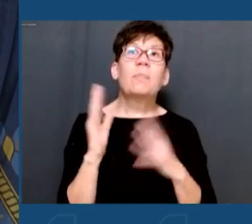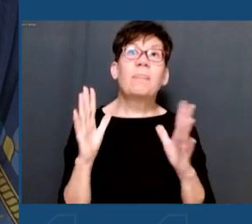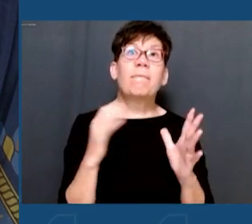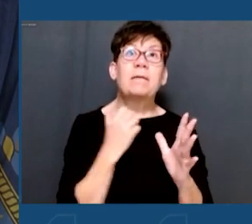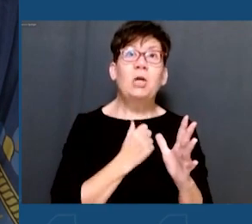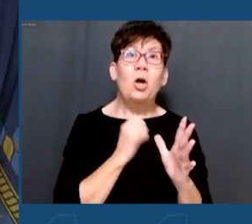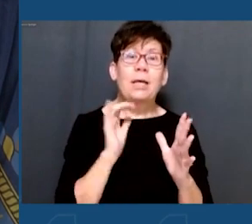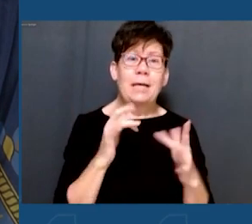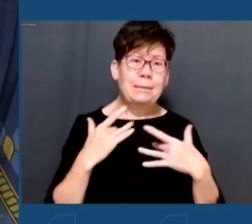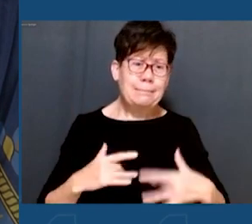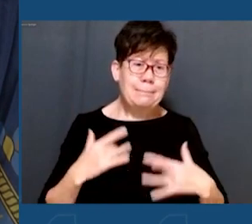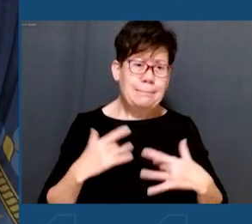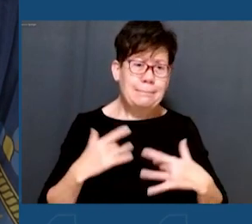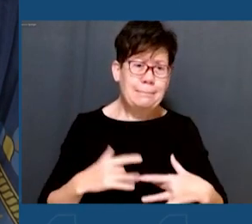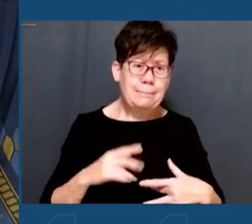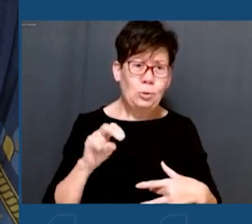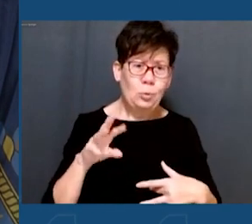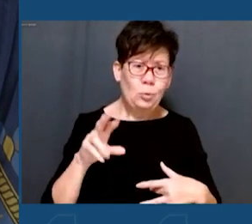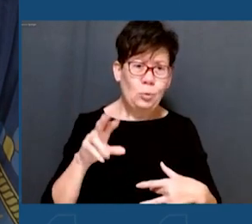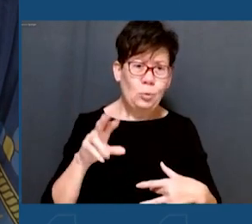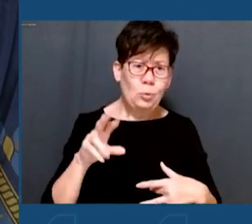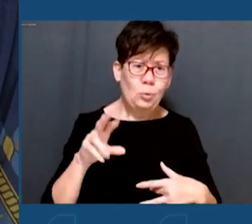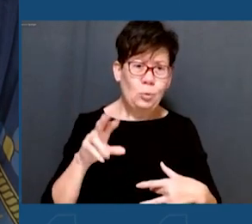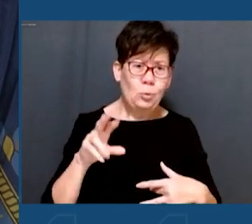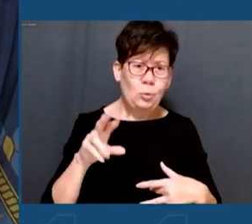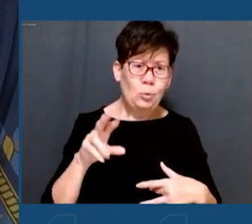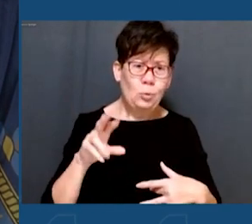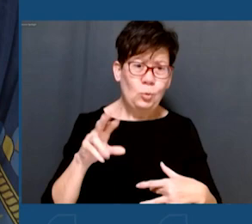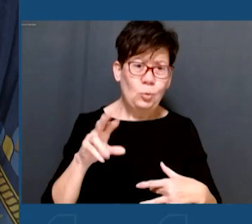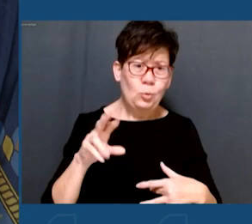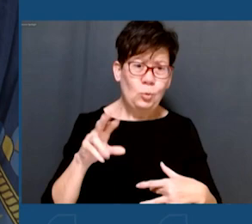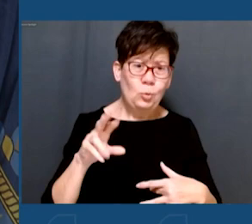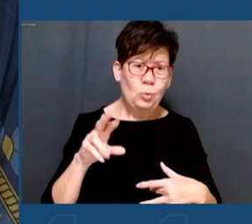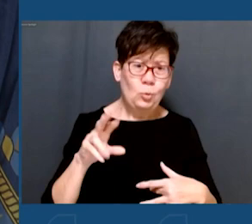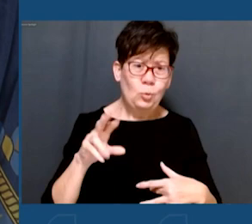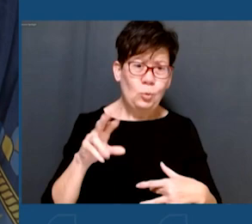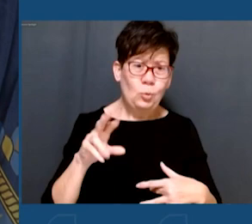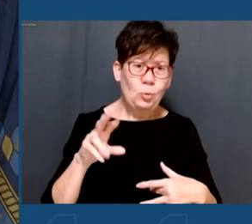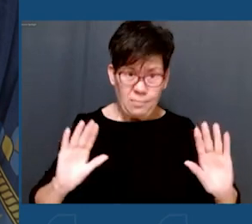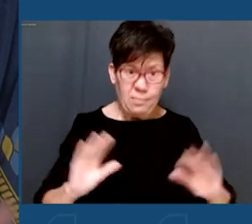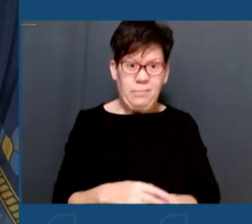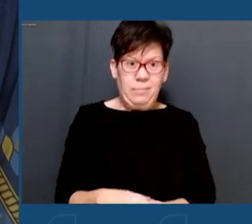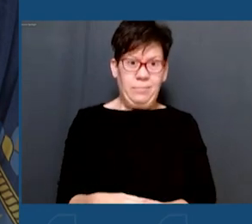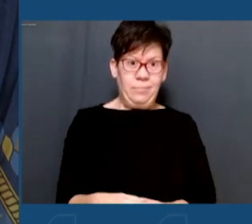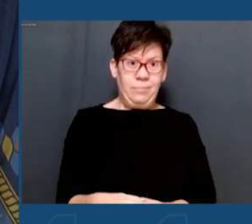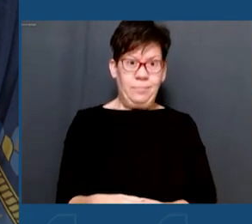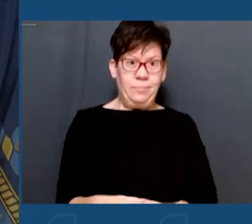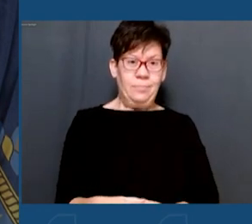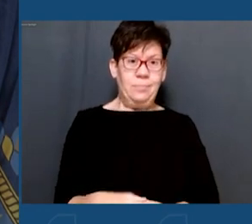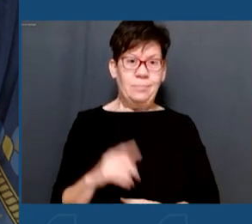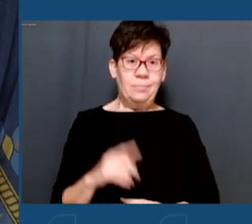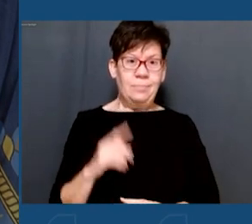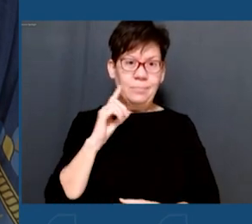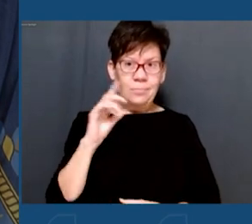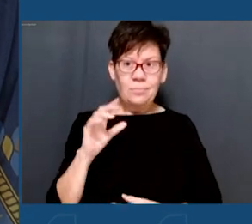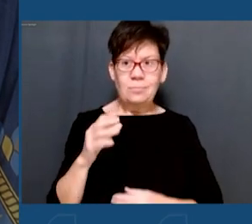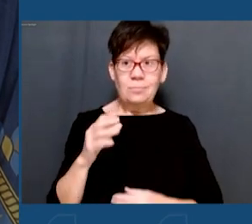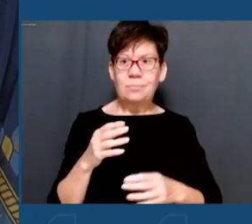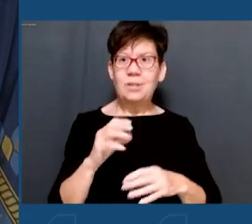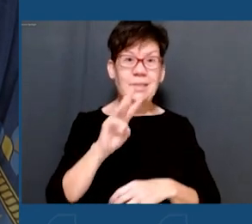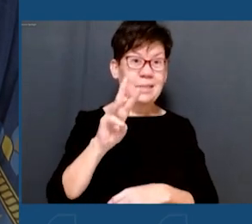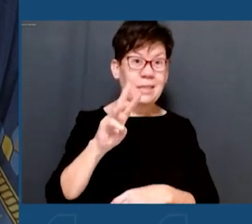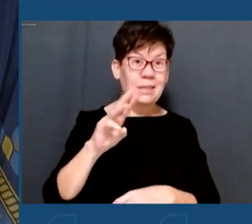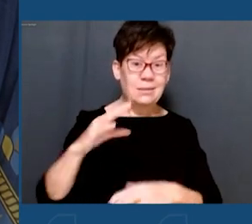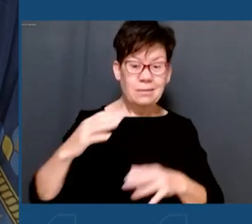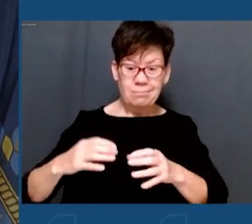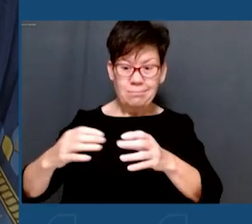depressing news. Stay home. Instead of the six-pack, get the eggnog. Finish wrapping